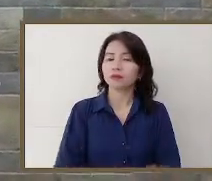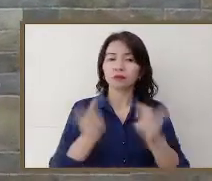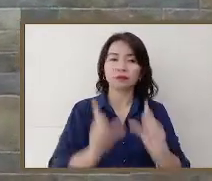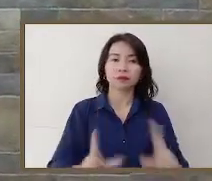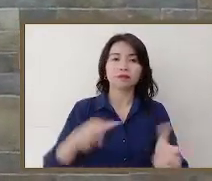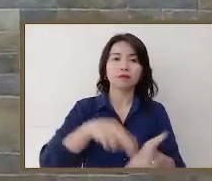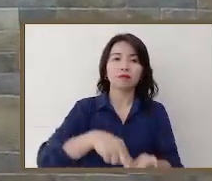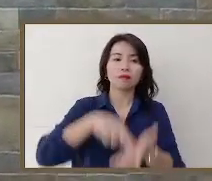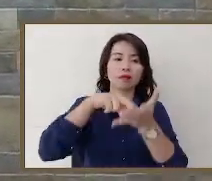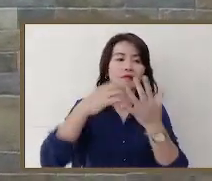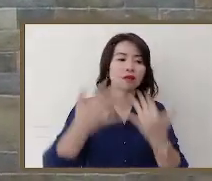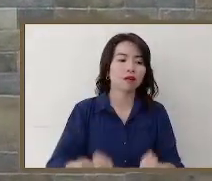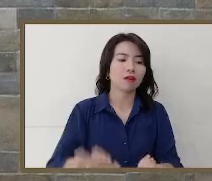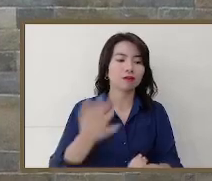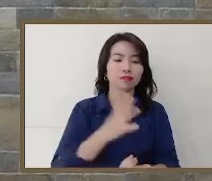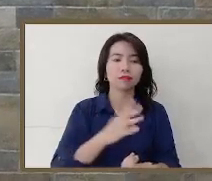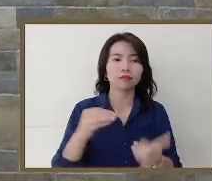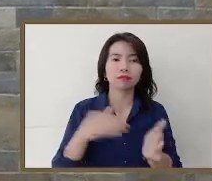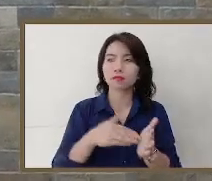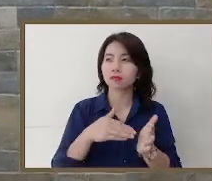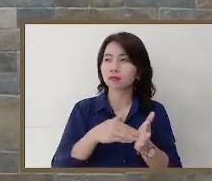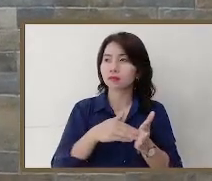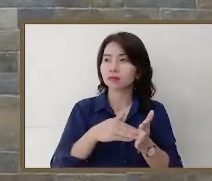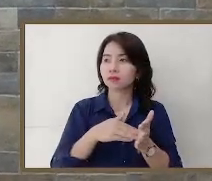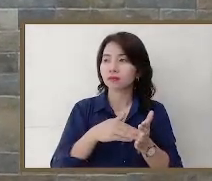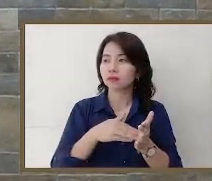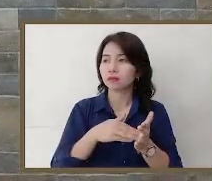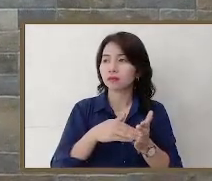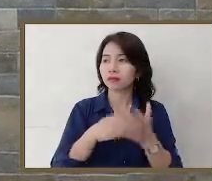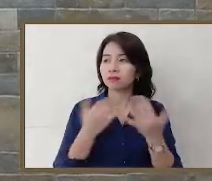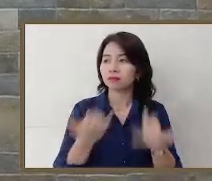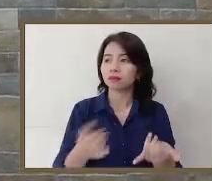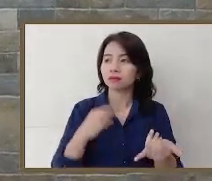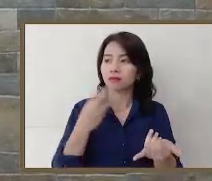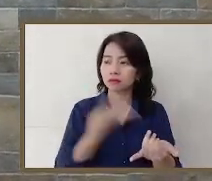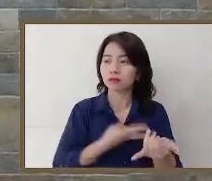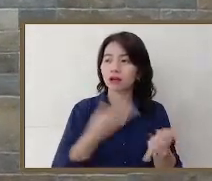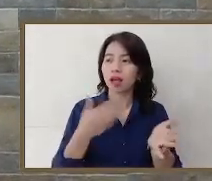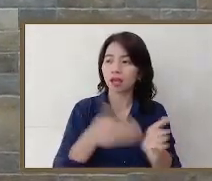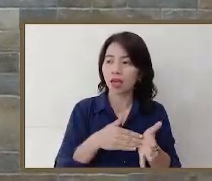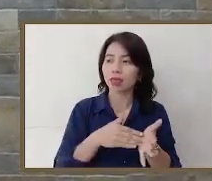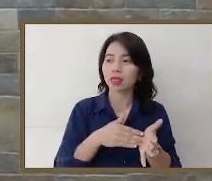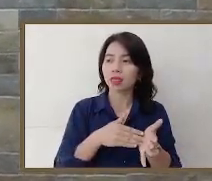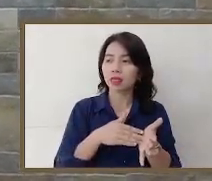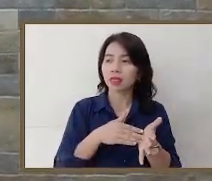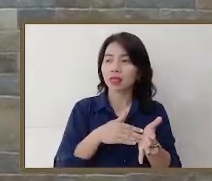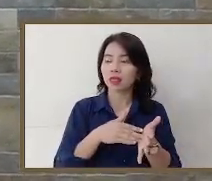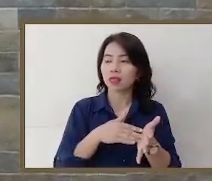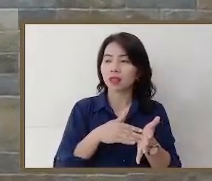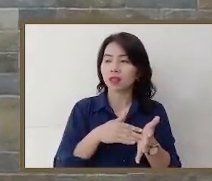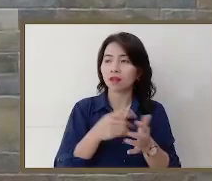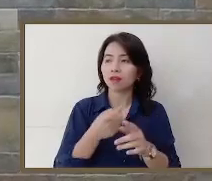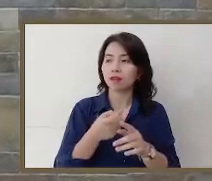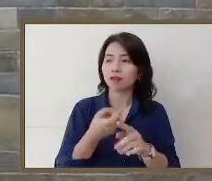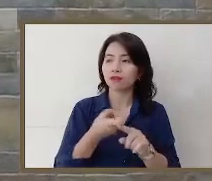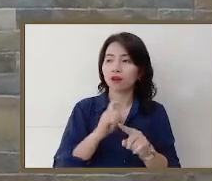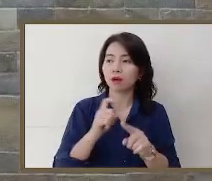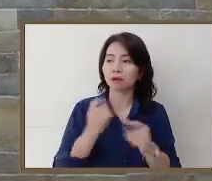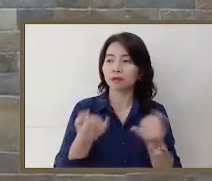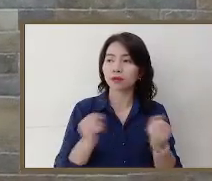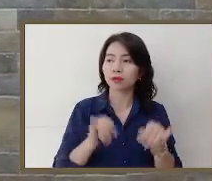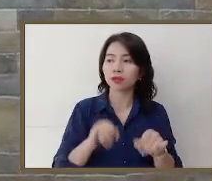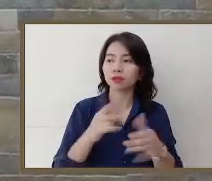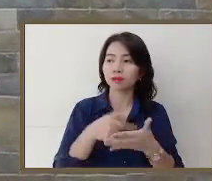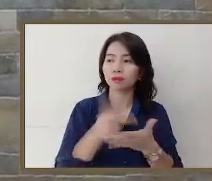all stand up, please. Let's all stand up, please. And now we will proceed to the most important part of our service, which I believe will be a